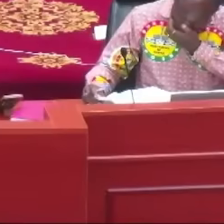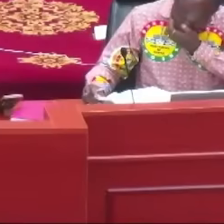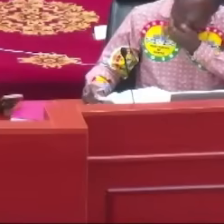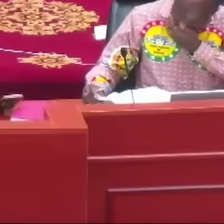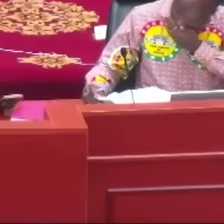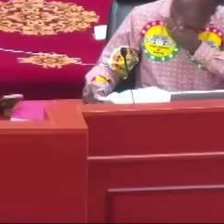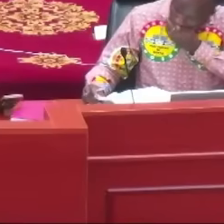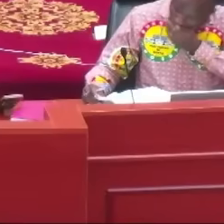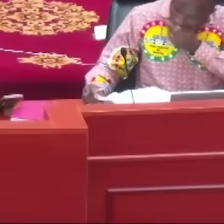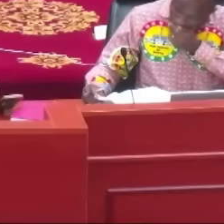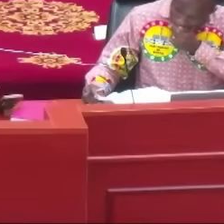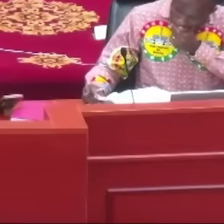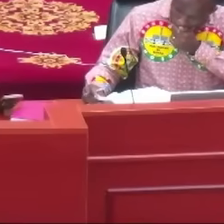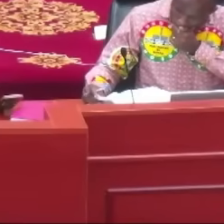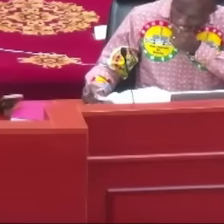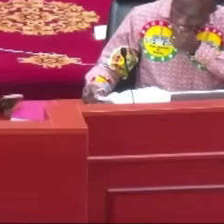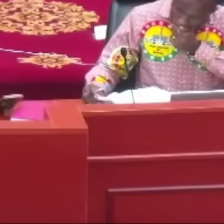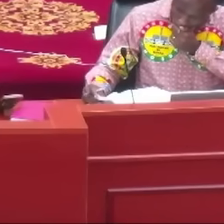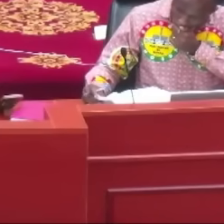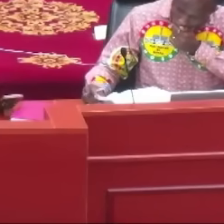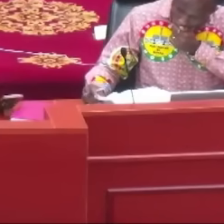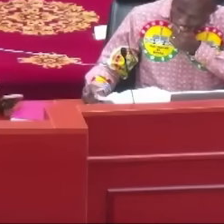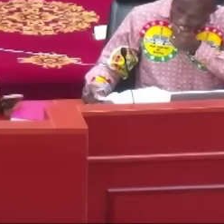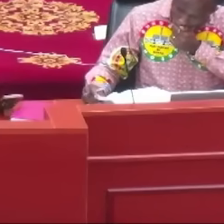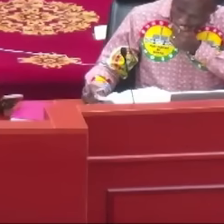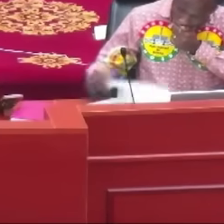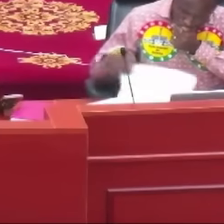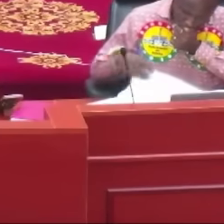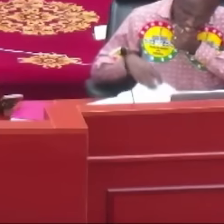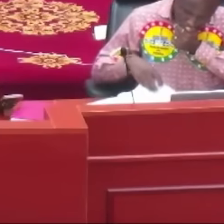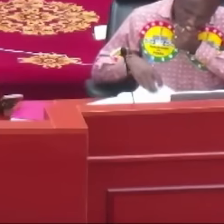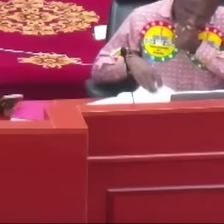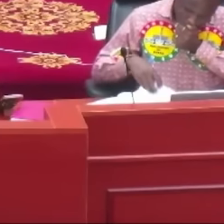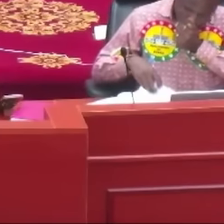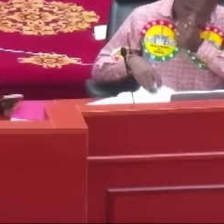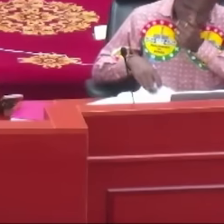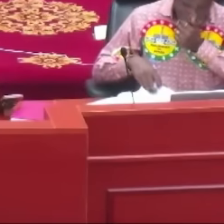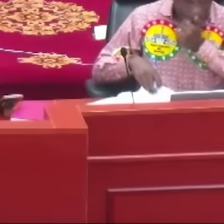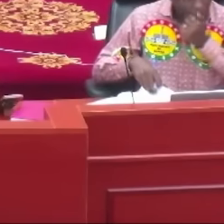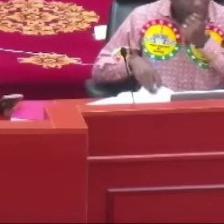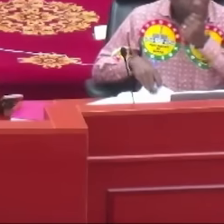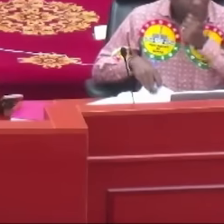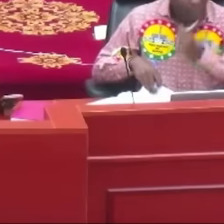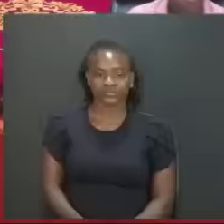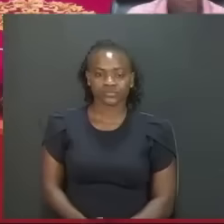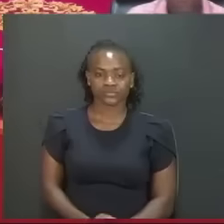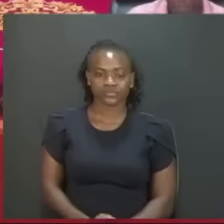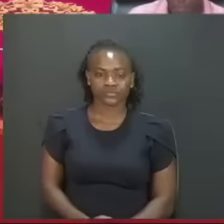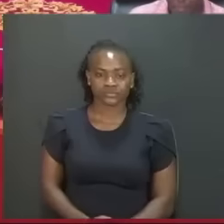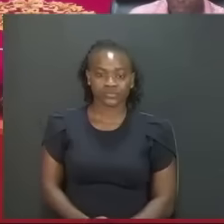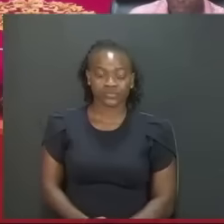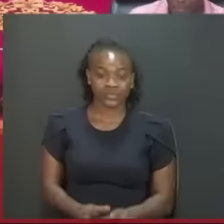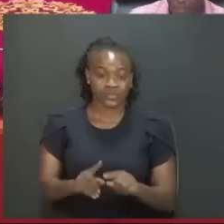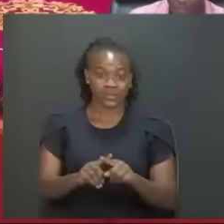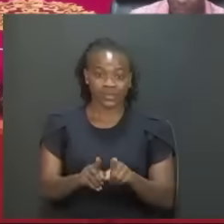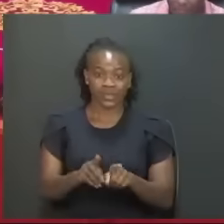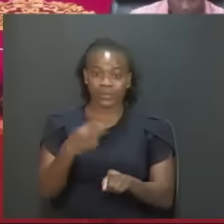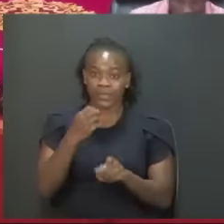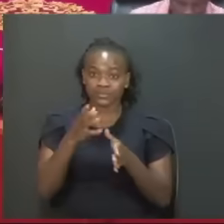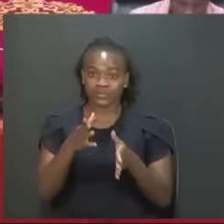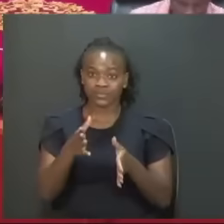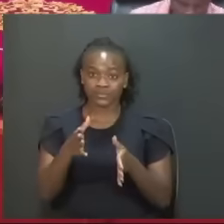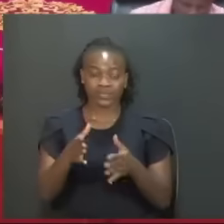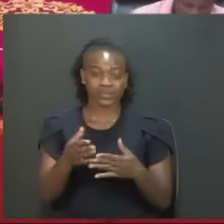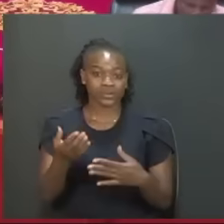appear and a document that I have not perused, that will still be that problem. But Mr. Speaker, then why leave the